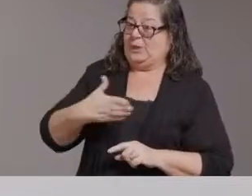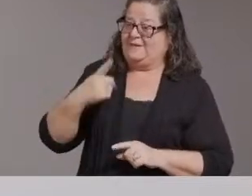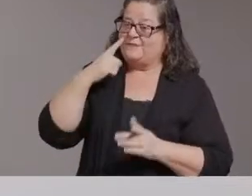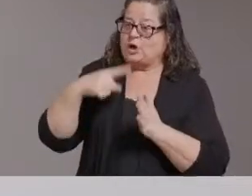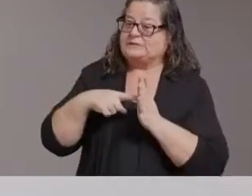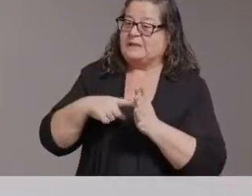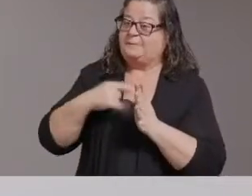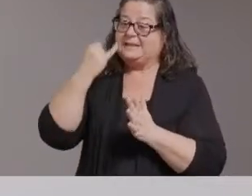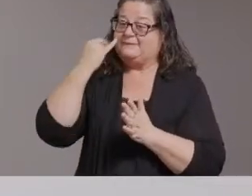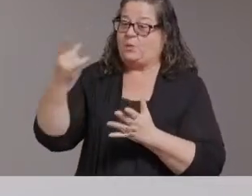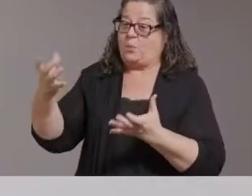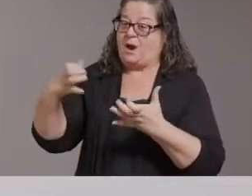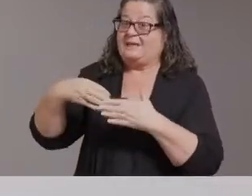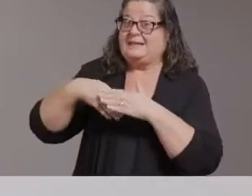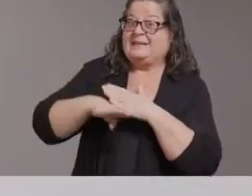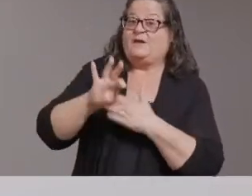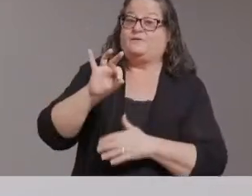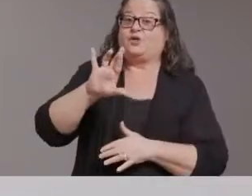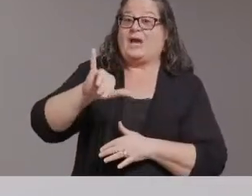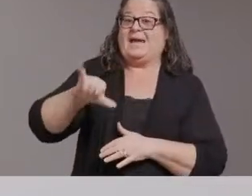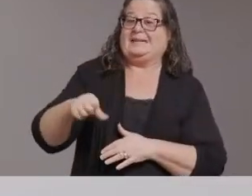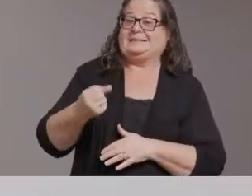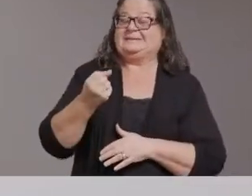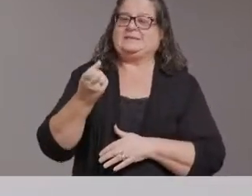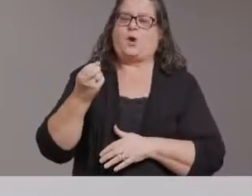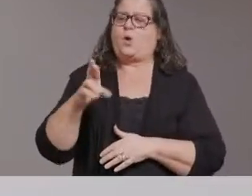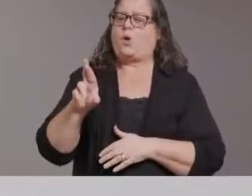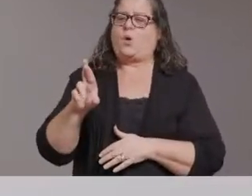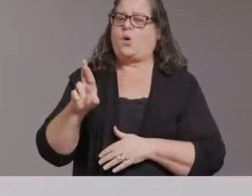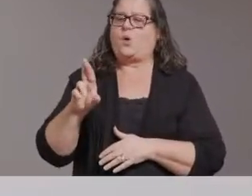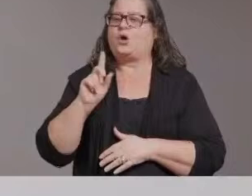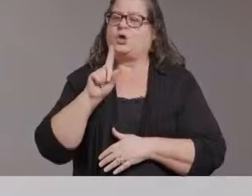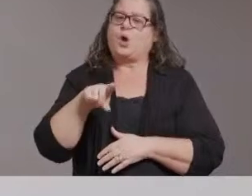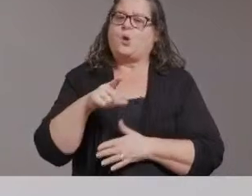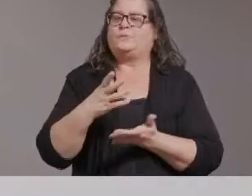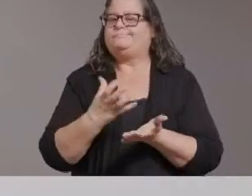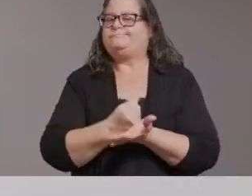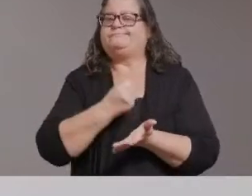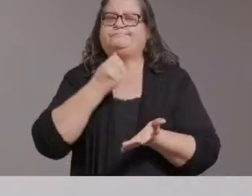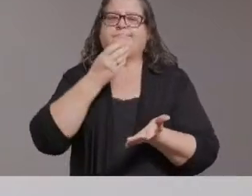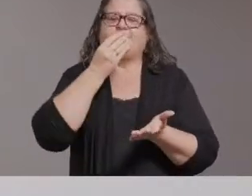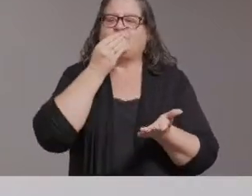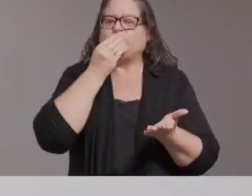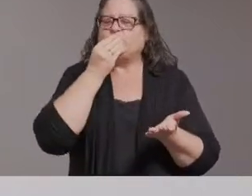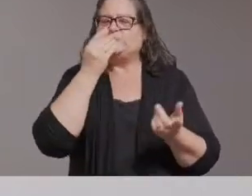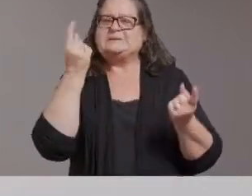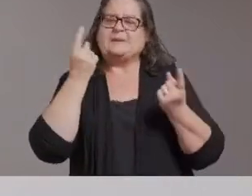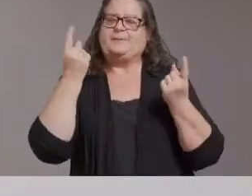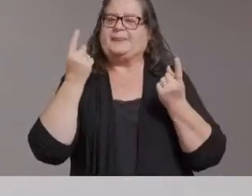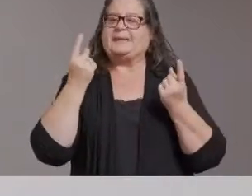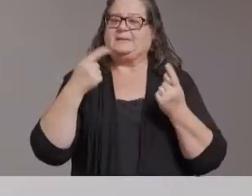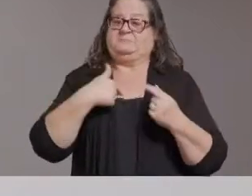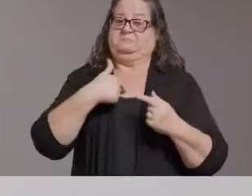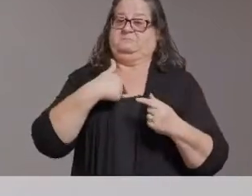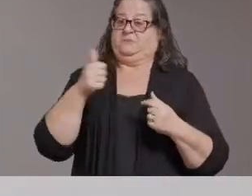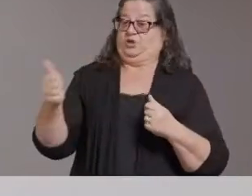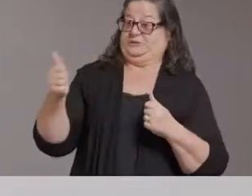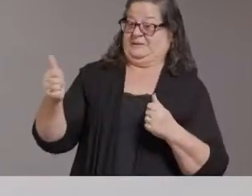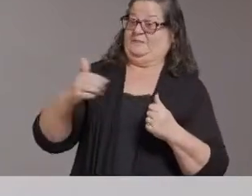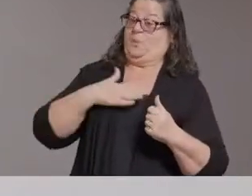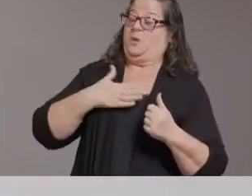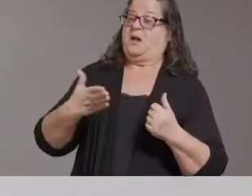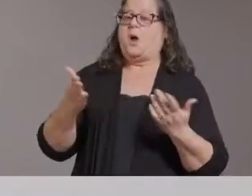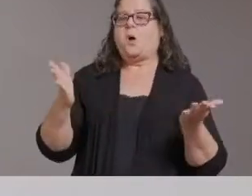you know, go to Crazy Jim's for some salad or something, would you be willing to say, okay, I'm willing to